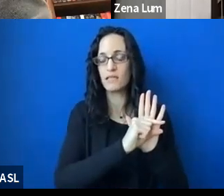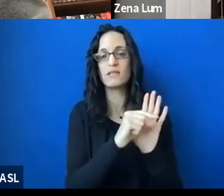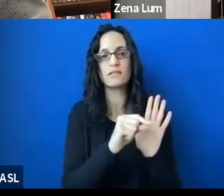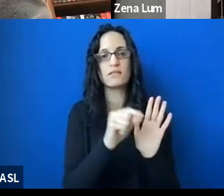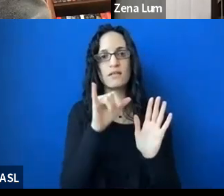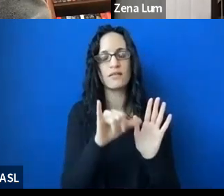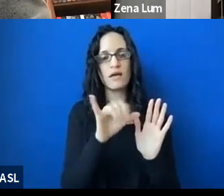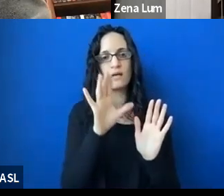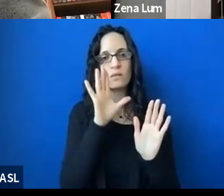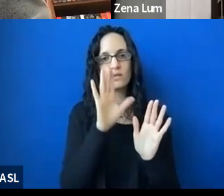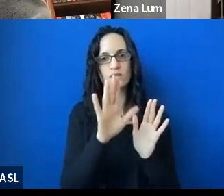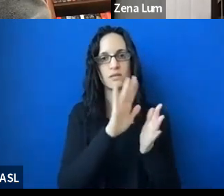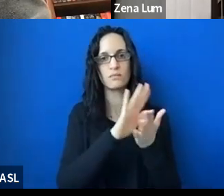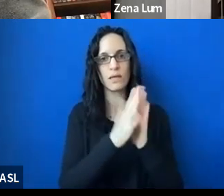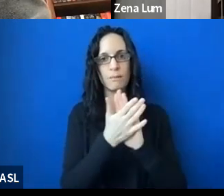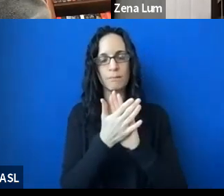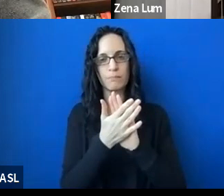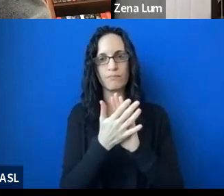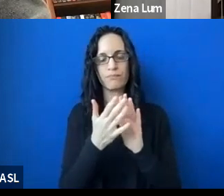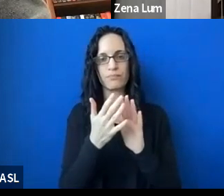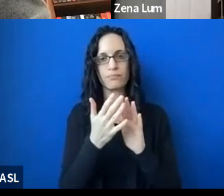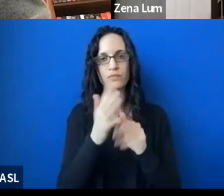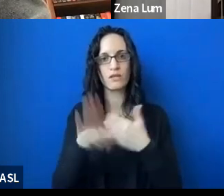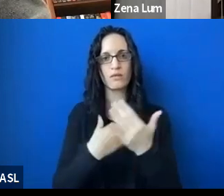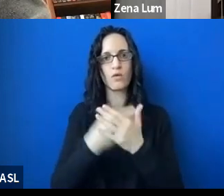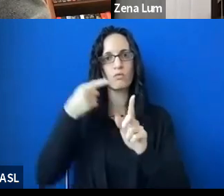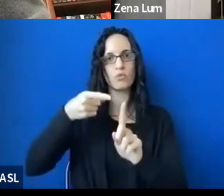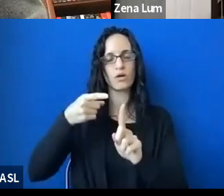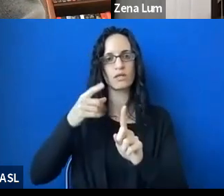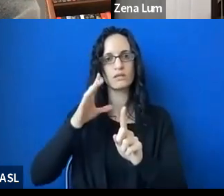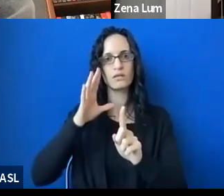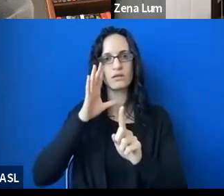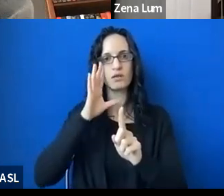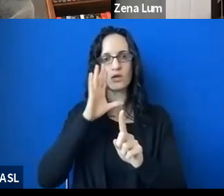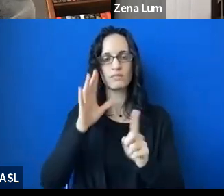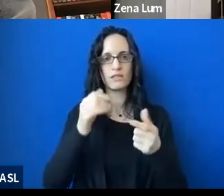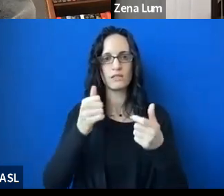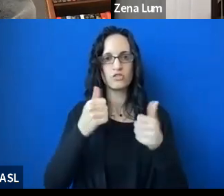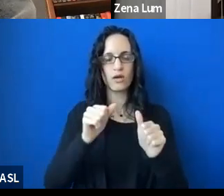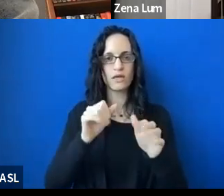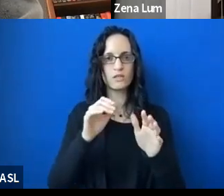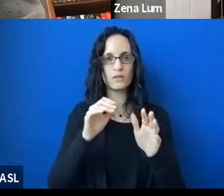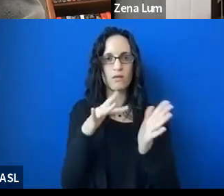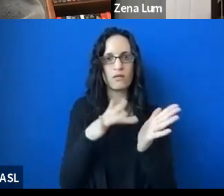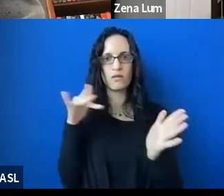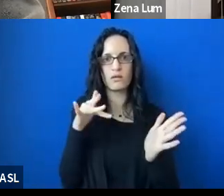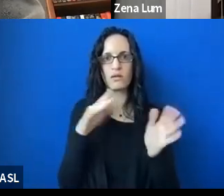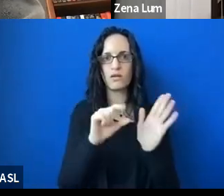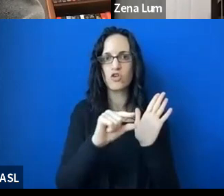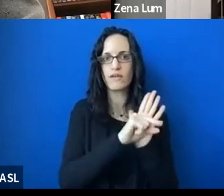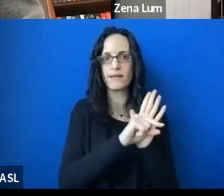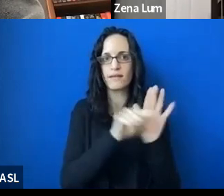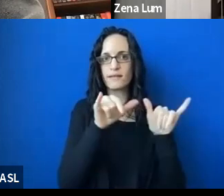become the whole point will be gaming the grading system. We, as